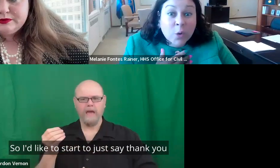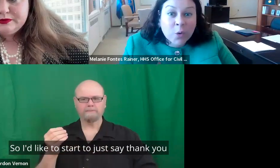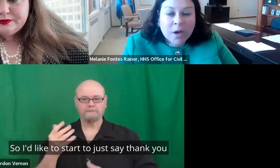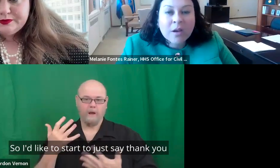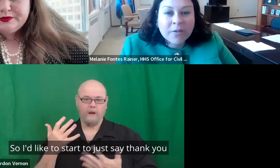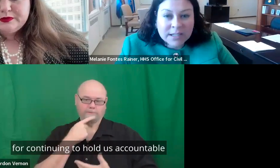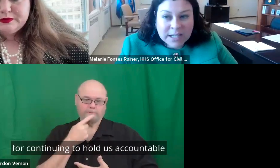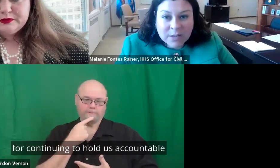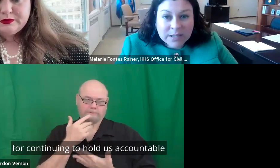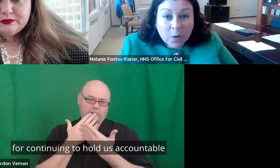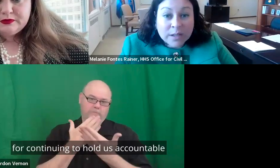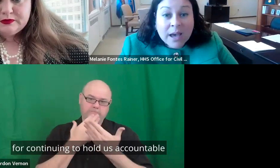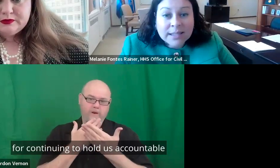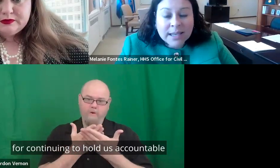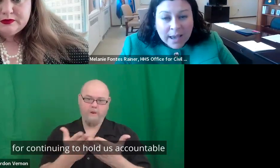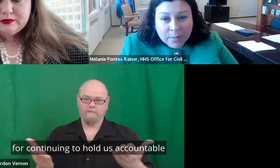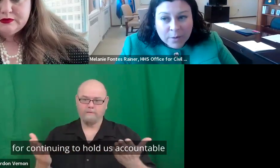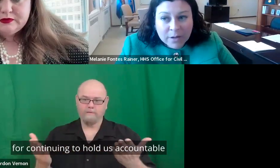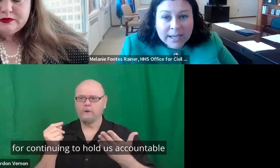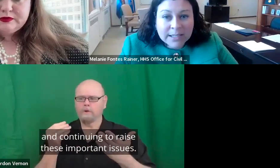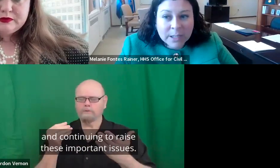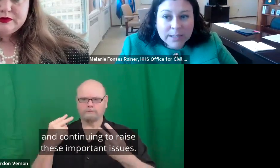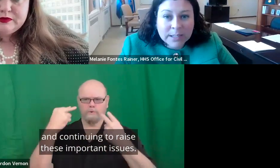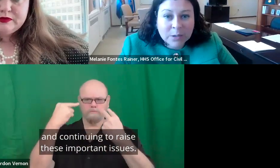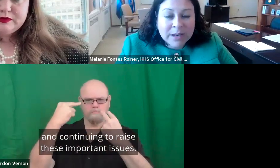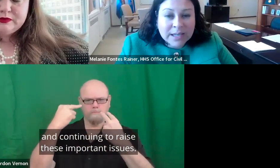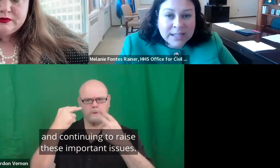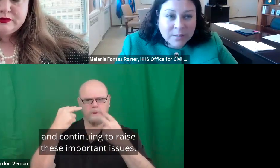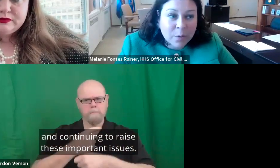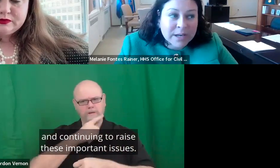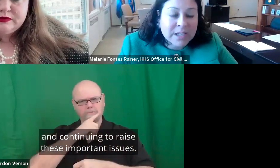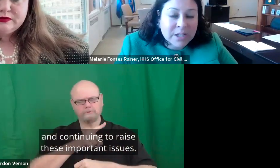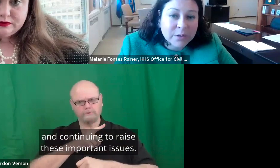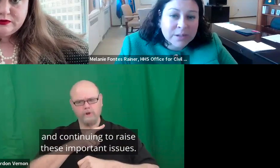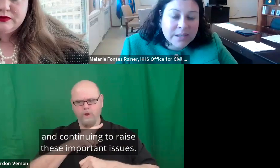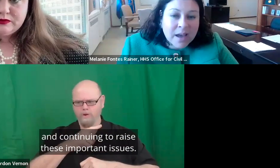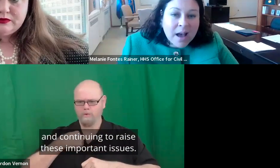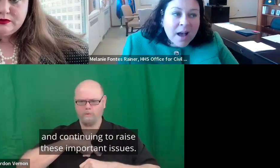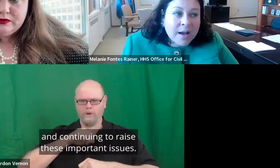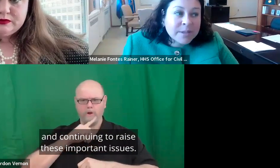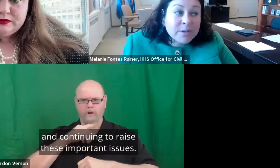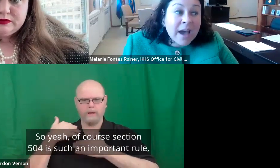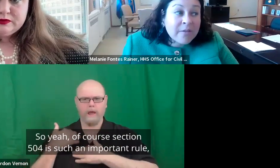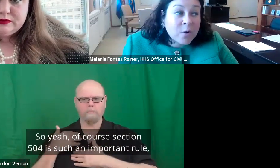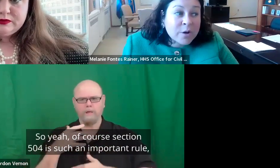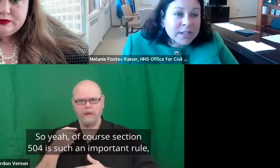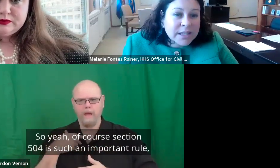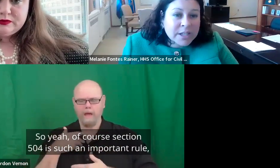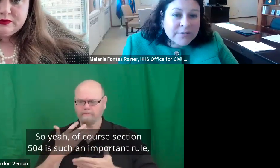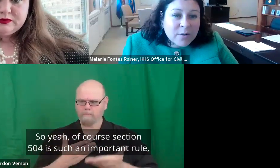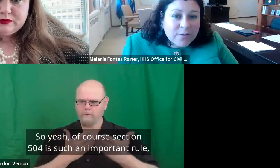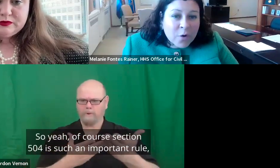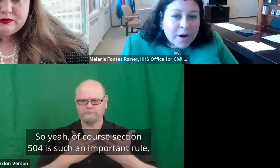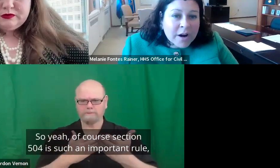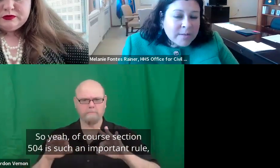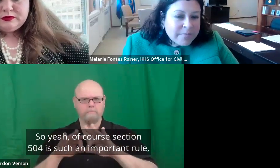thank you for continuing to hold us accountable and continuing to raise these important issues. So yeah, of course,